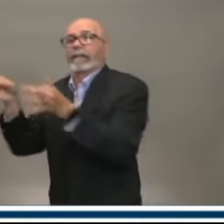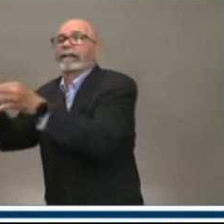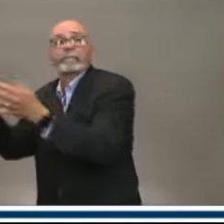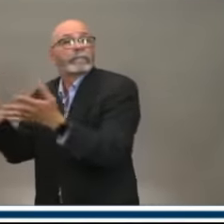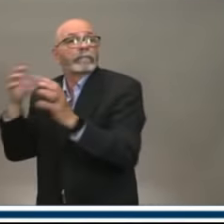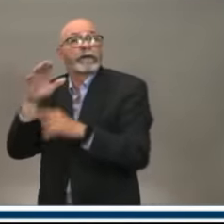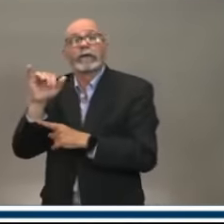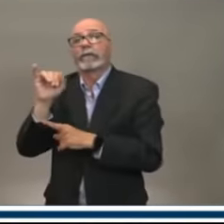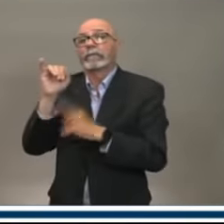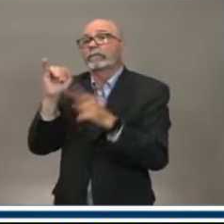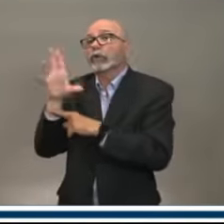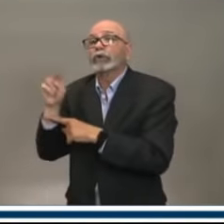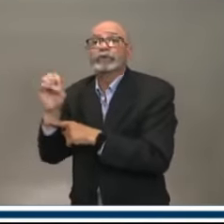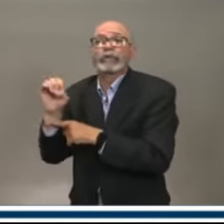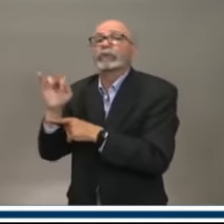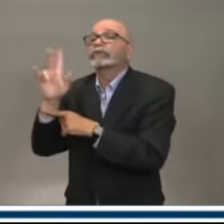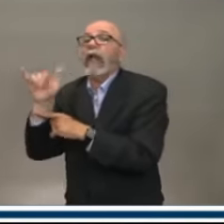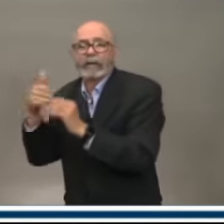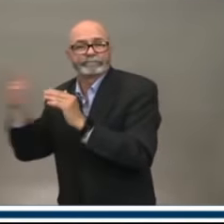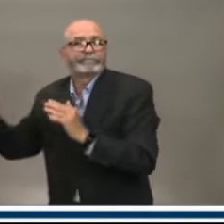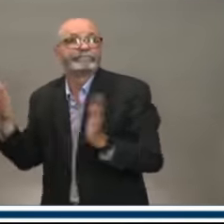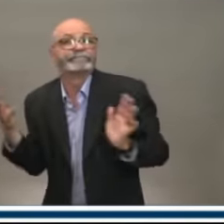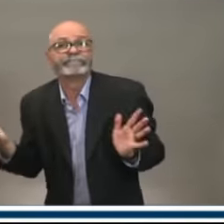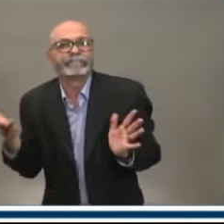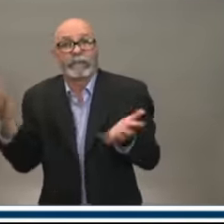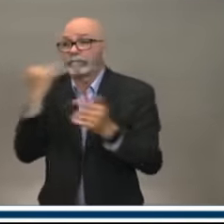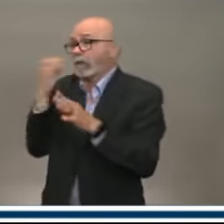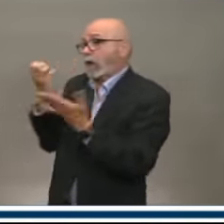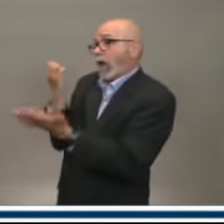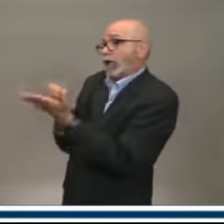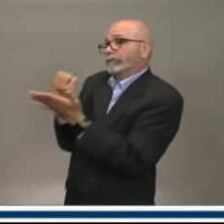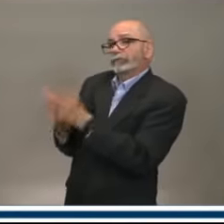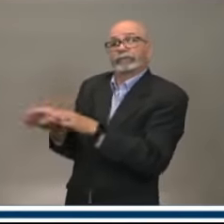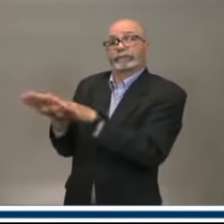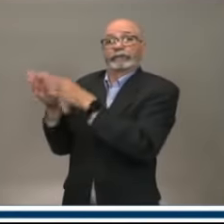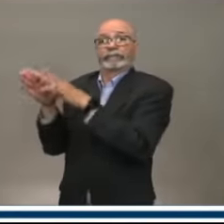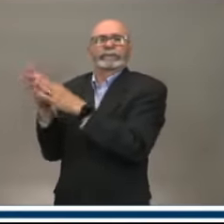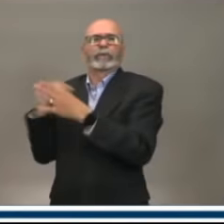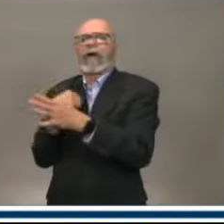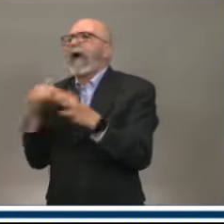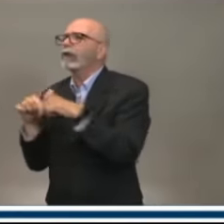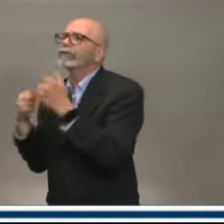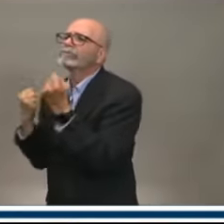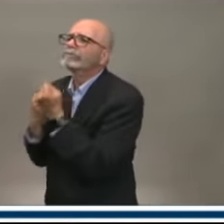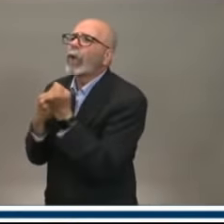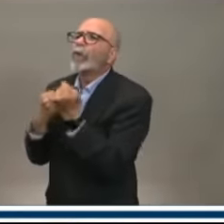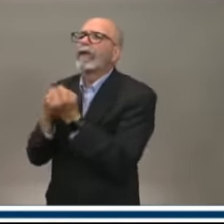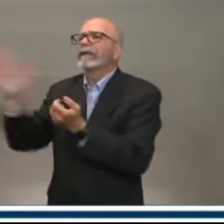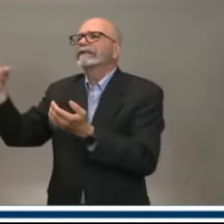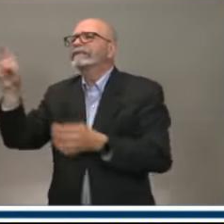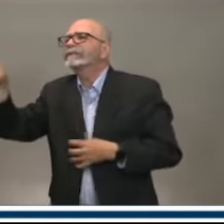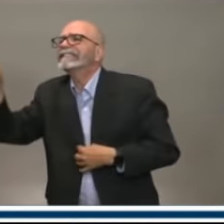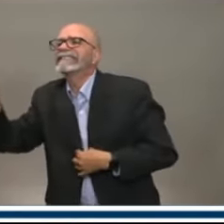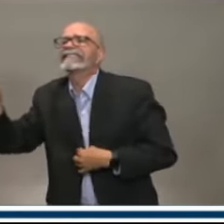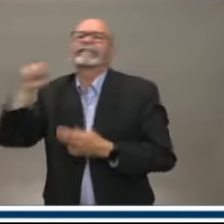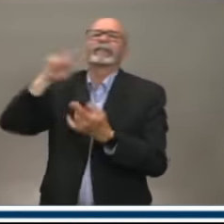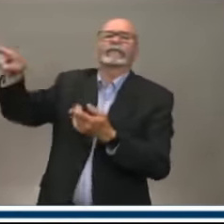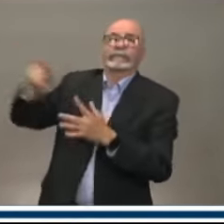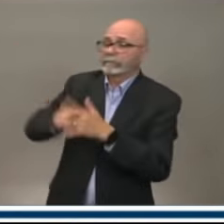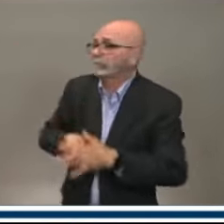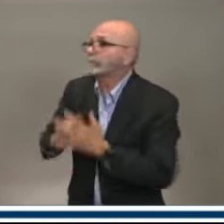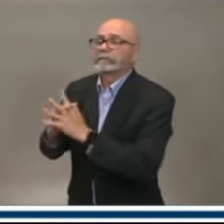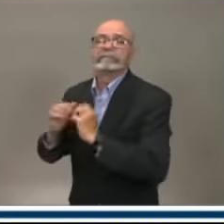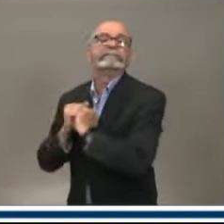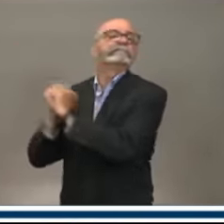start opening up the economy, how can we best support those businesses with that startup position? Because there's a tremendous